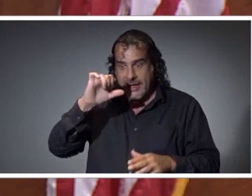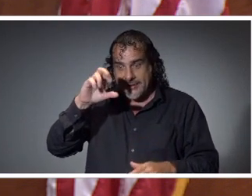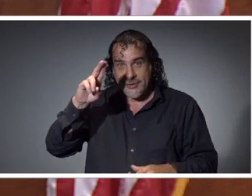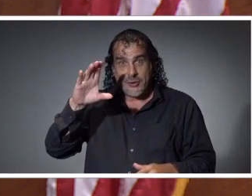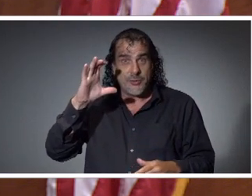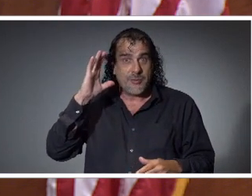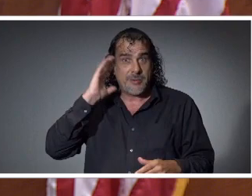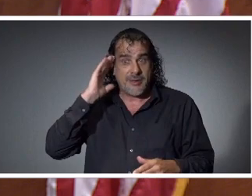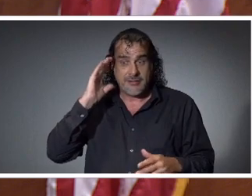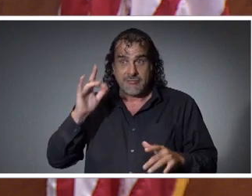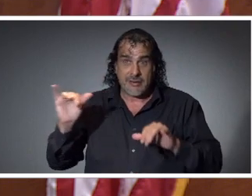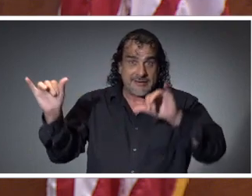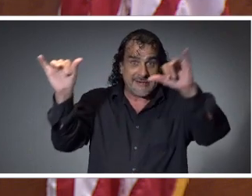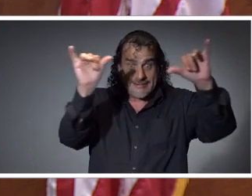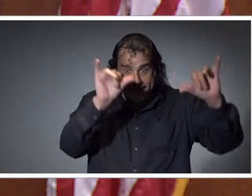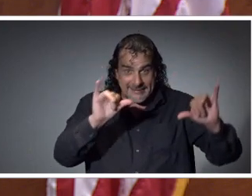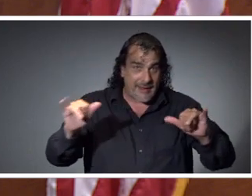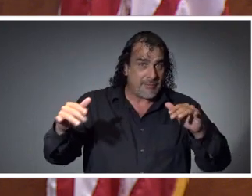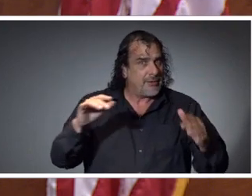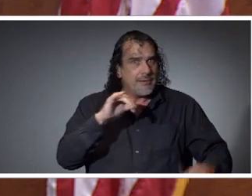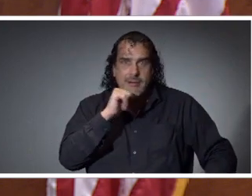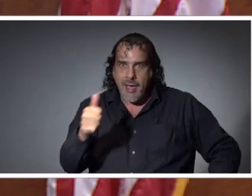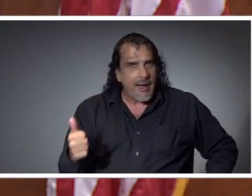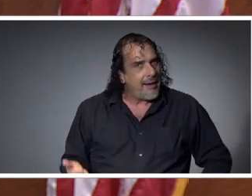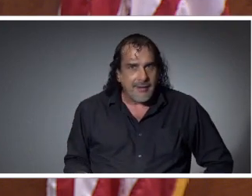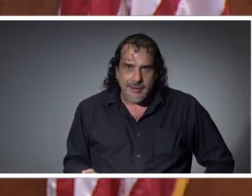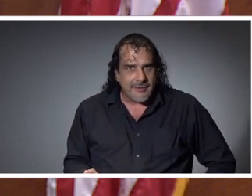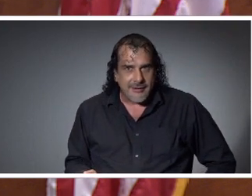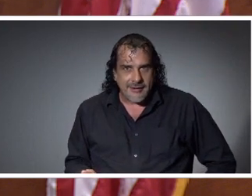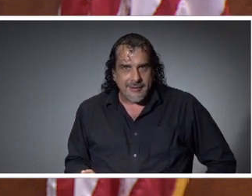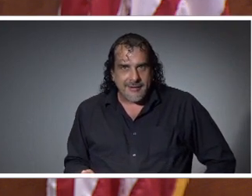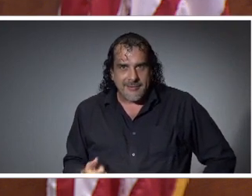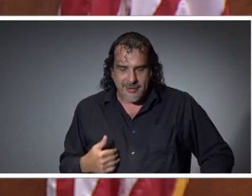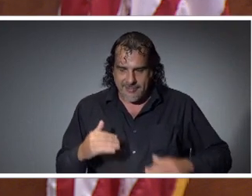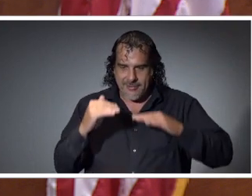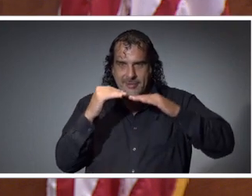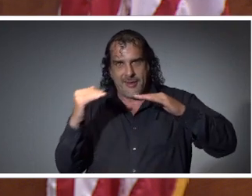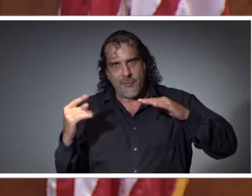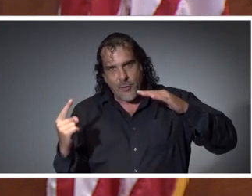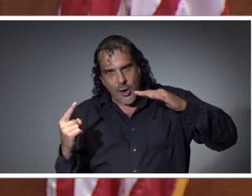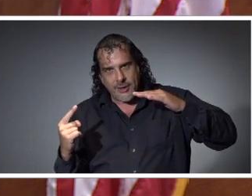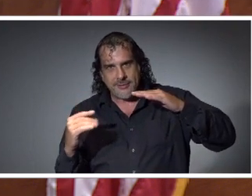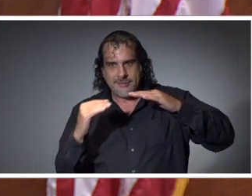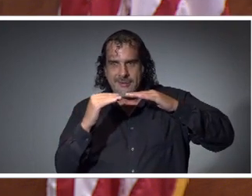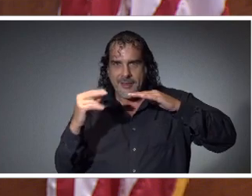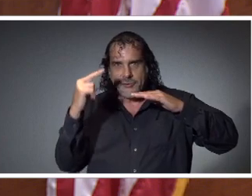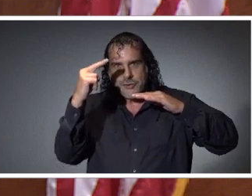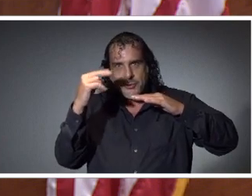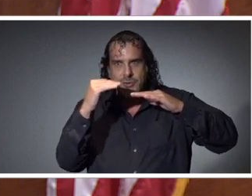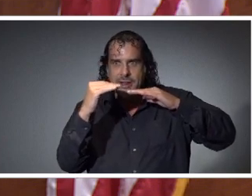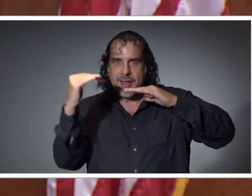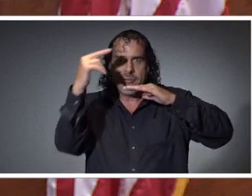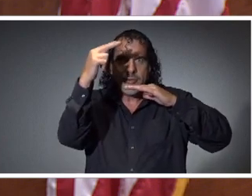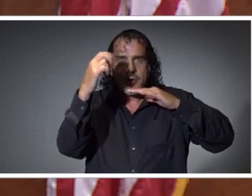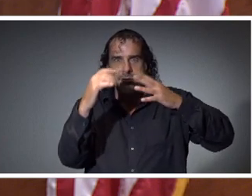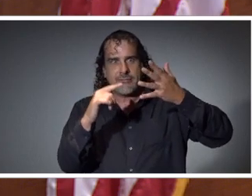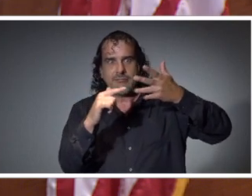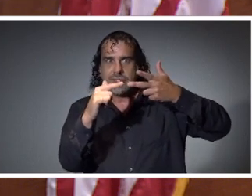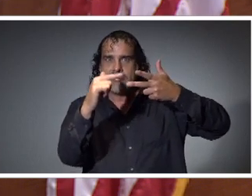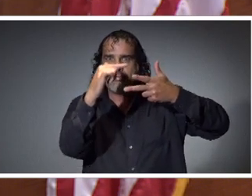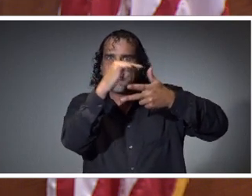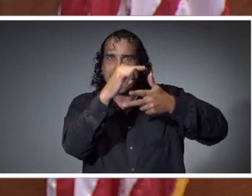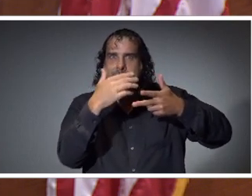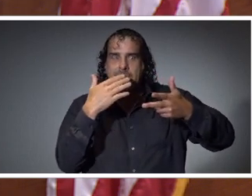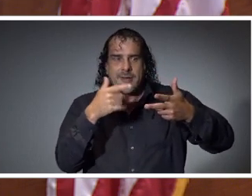beds are not equal. And so you've got the level one trauma center, and you've got level two and level three facilities.